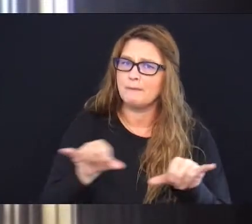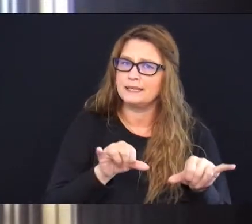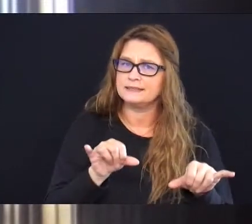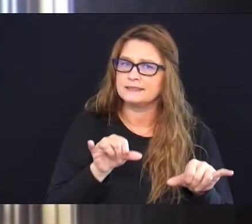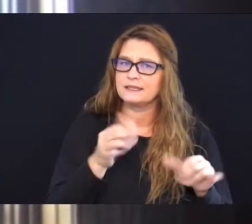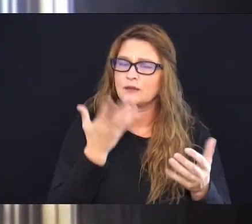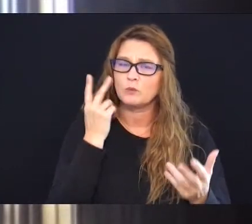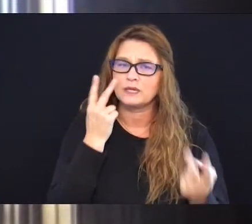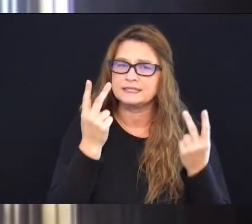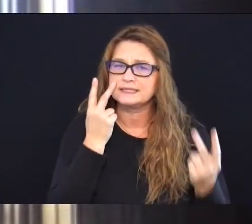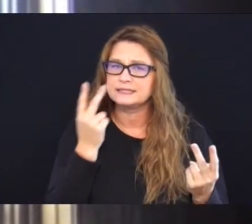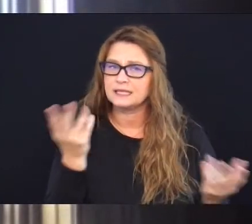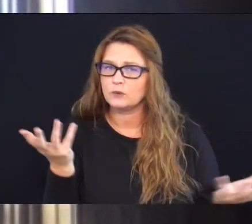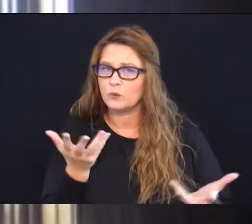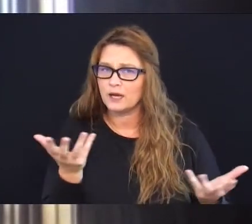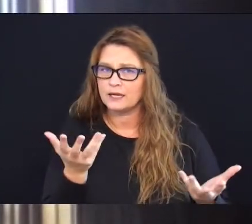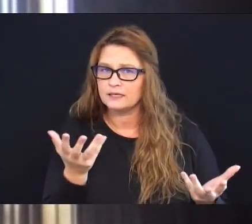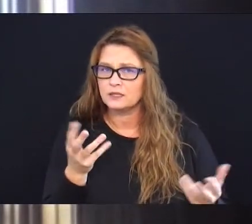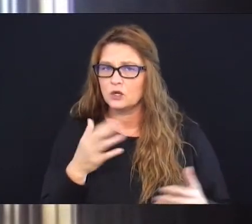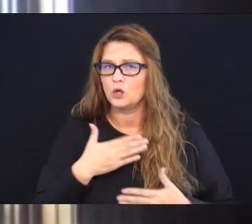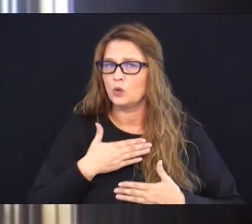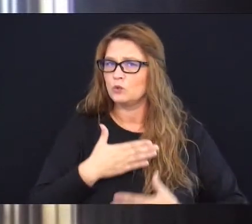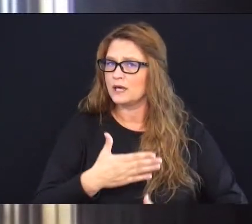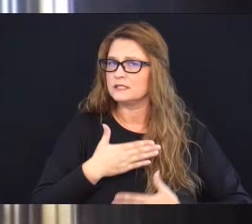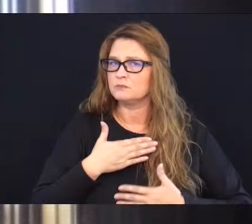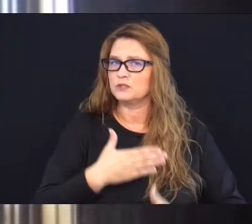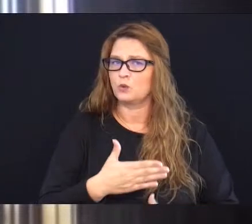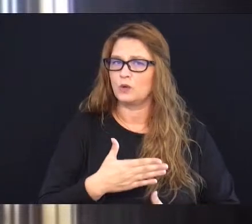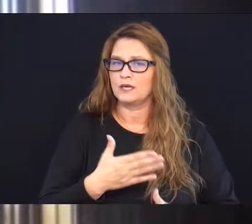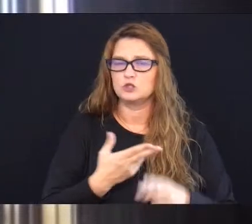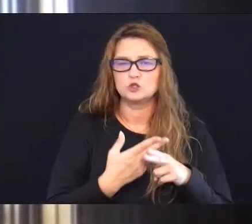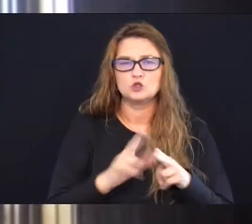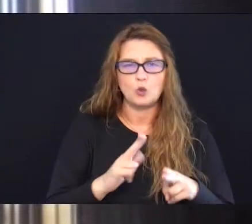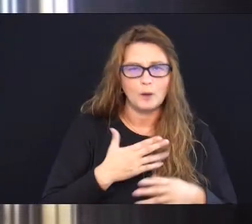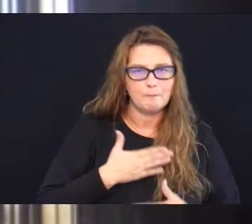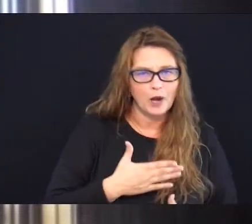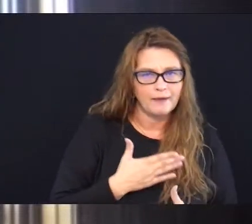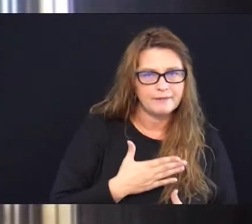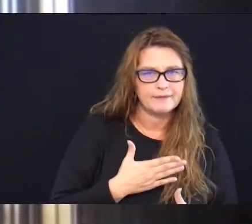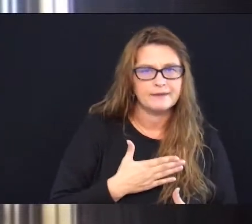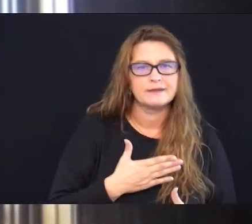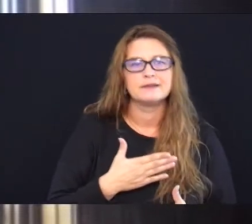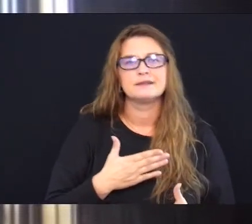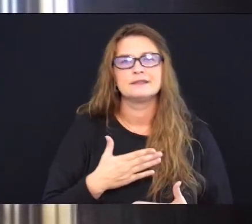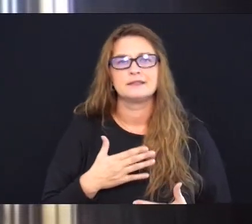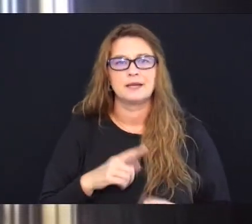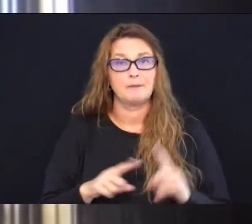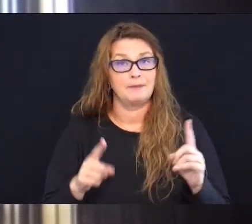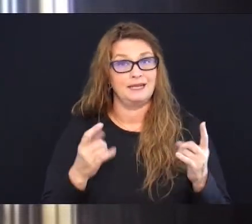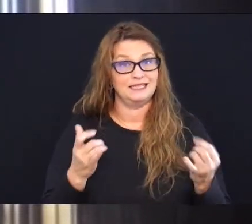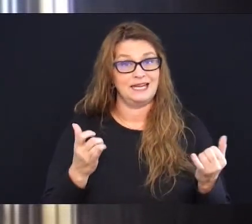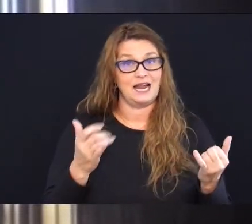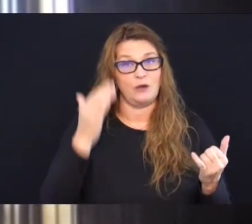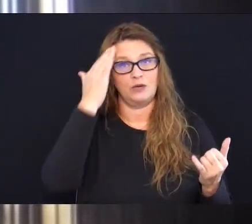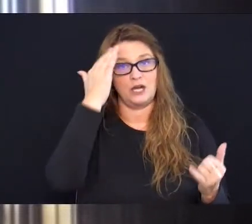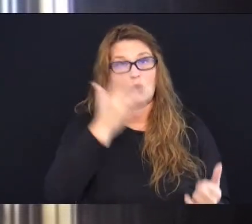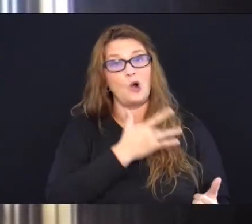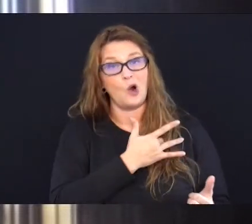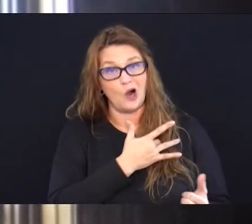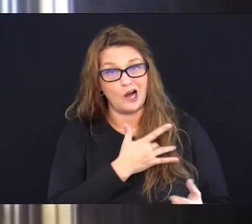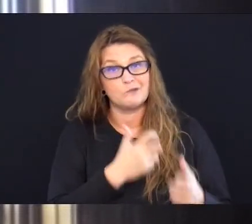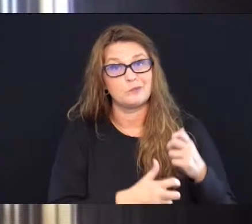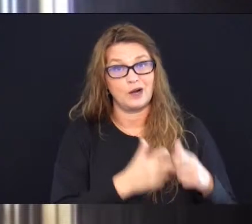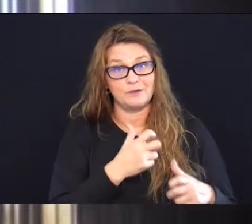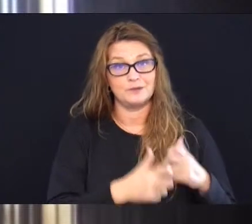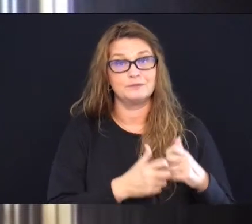COVID tend to be on the respiratory side, people short of breath, but we know that heart problems